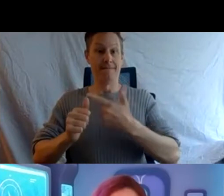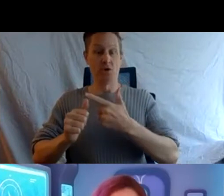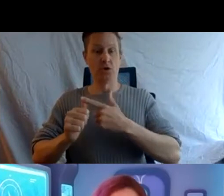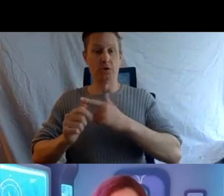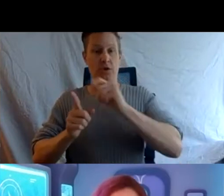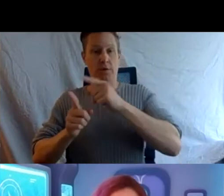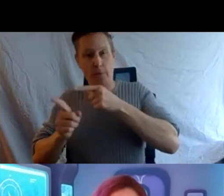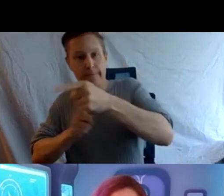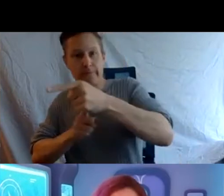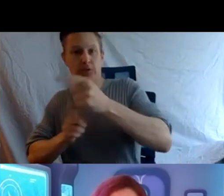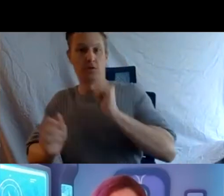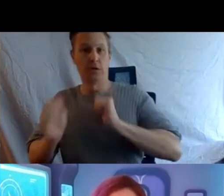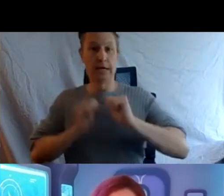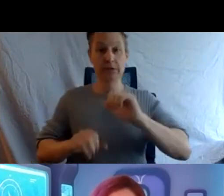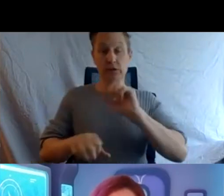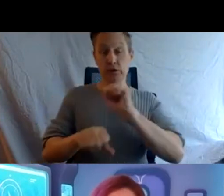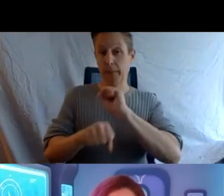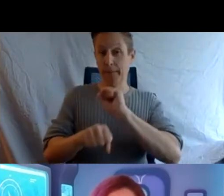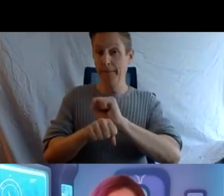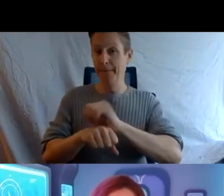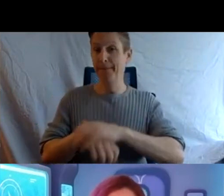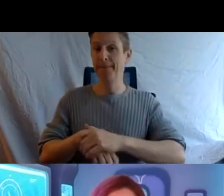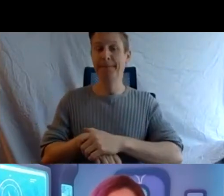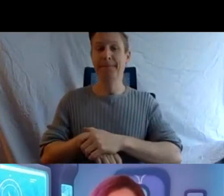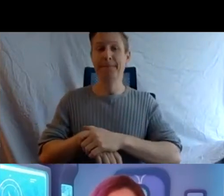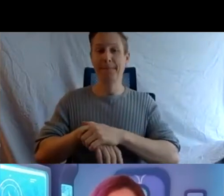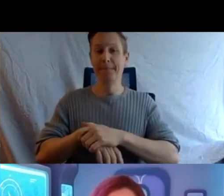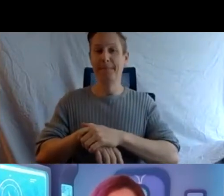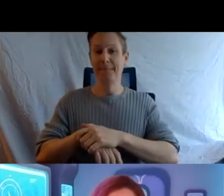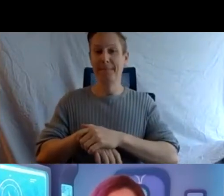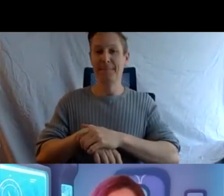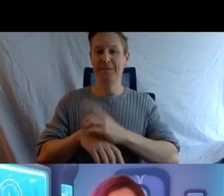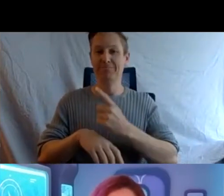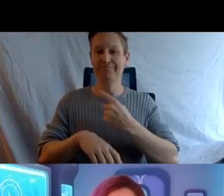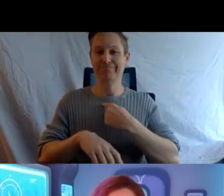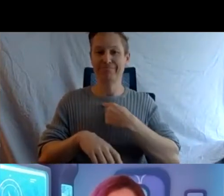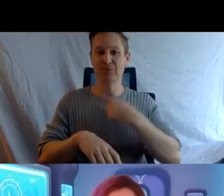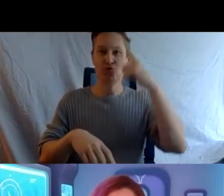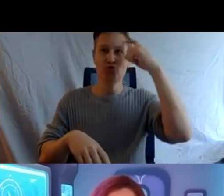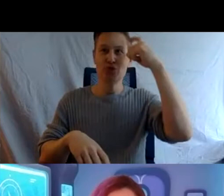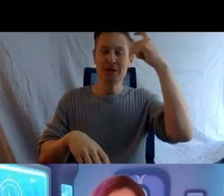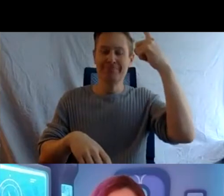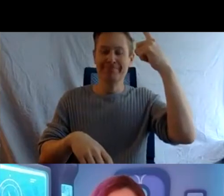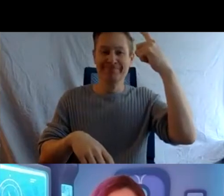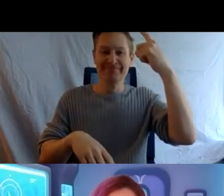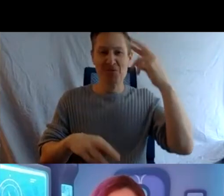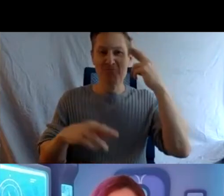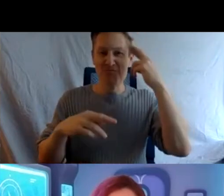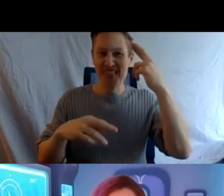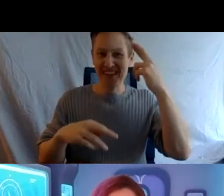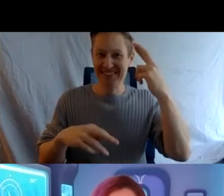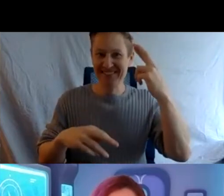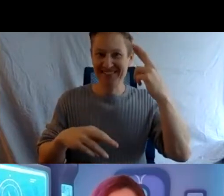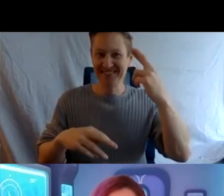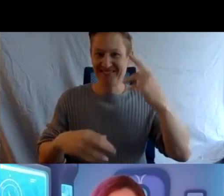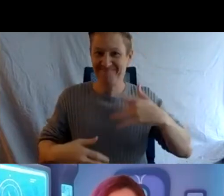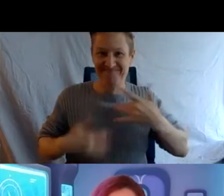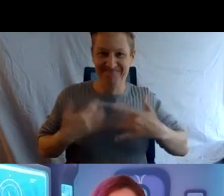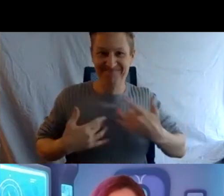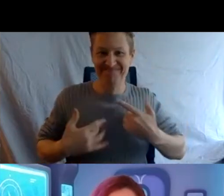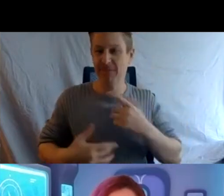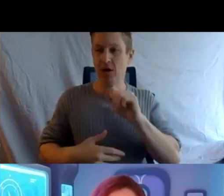professional acting job, this was really a dream come true for me. And I think that Ari was really